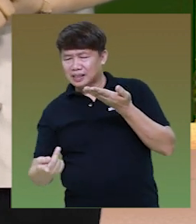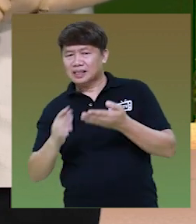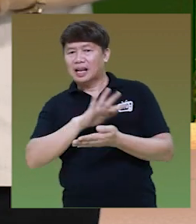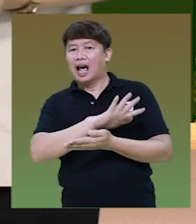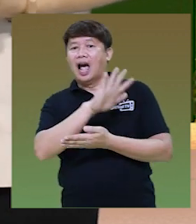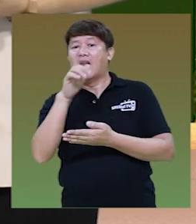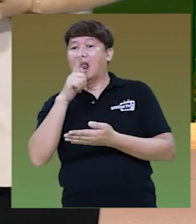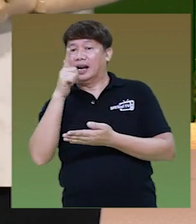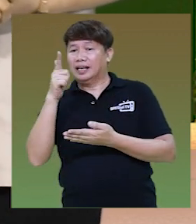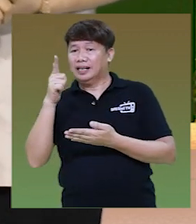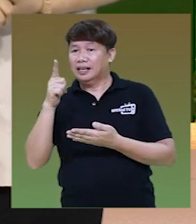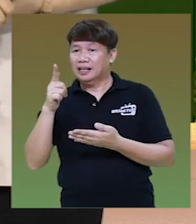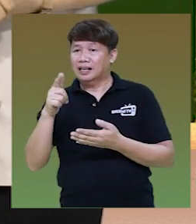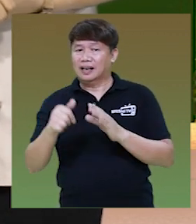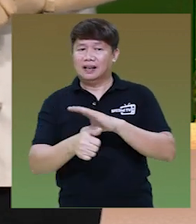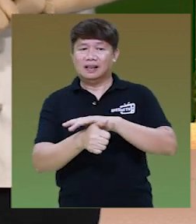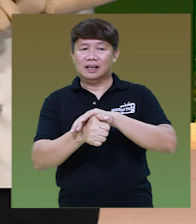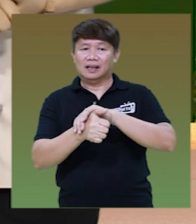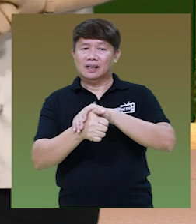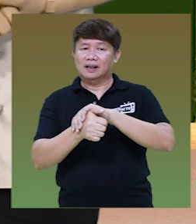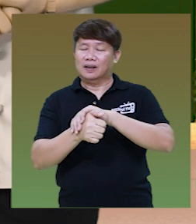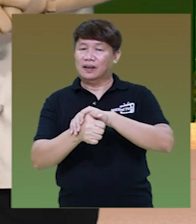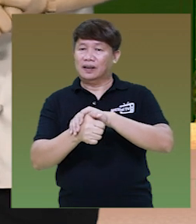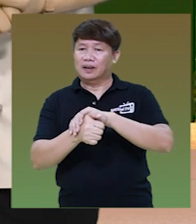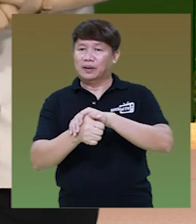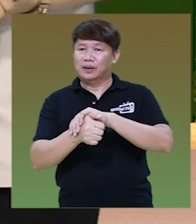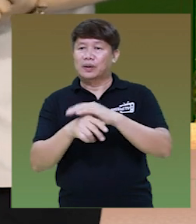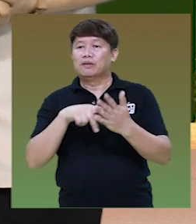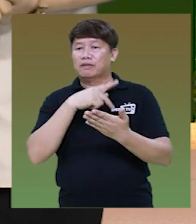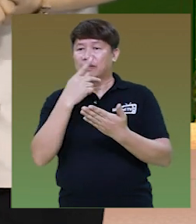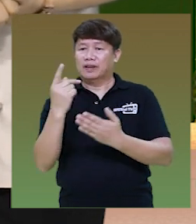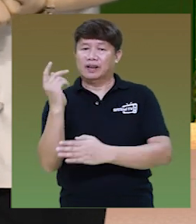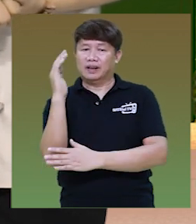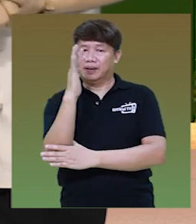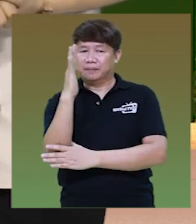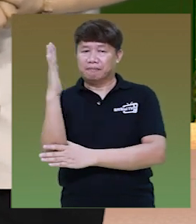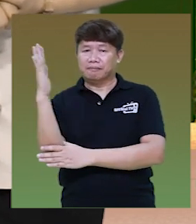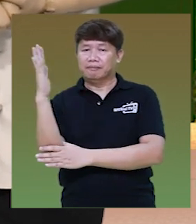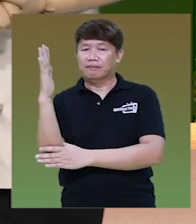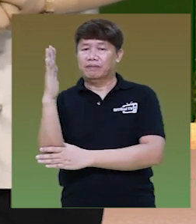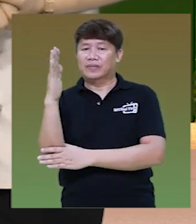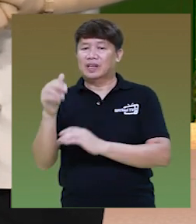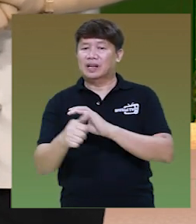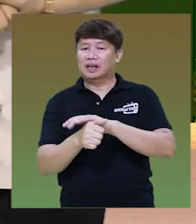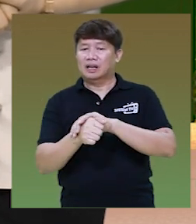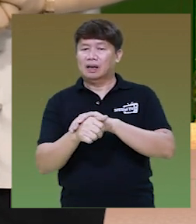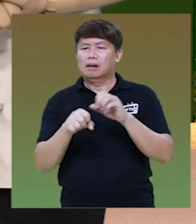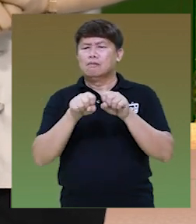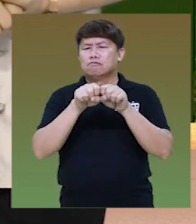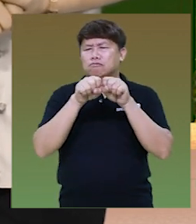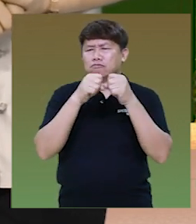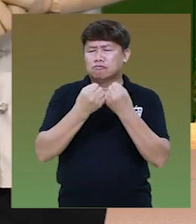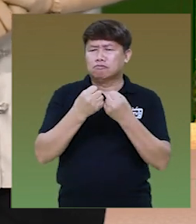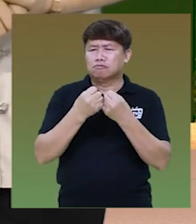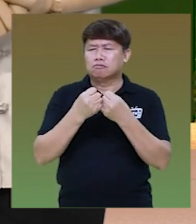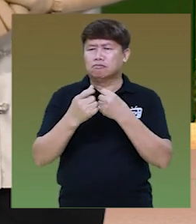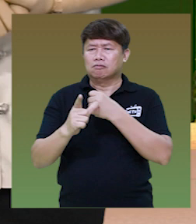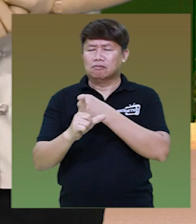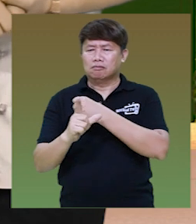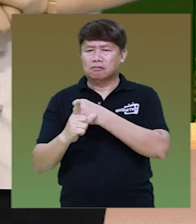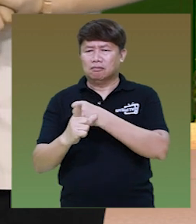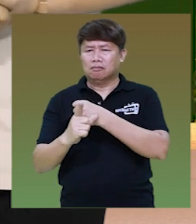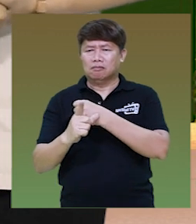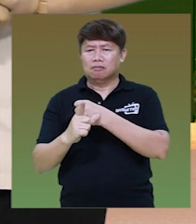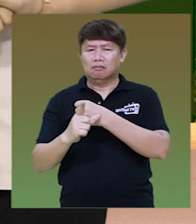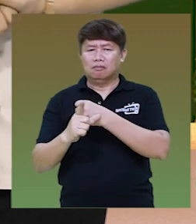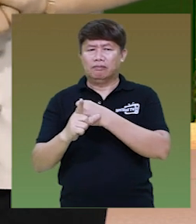sky. Luckily, the turtle fell in a bush, but the turtle broke its leg and could